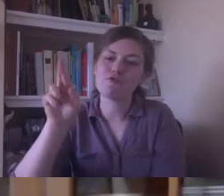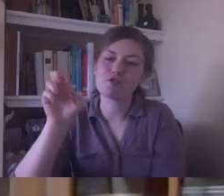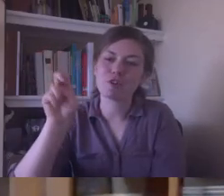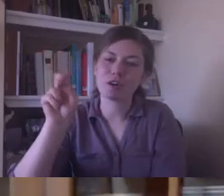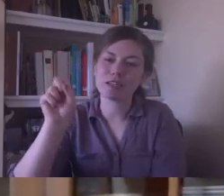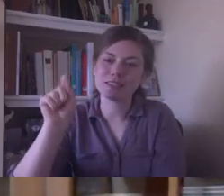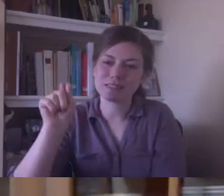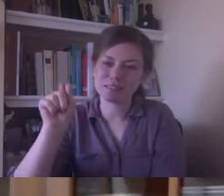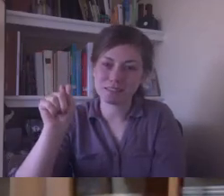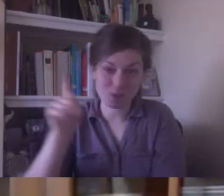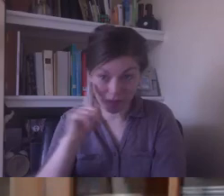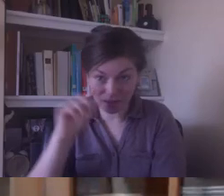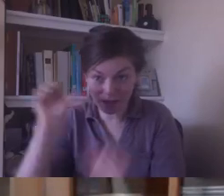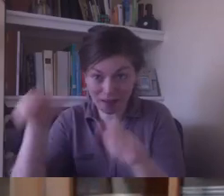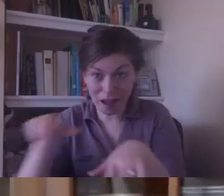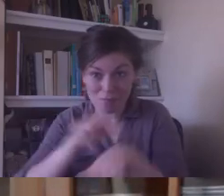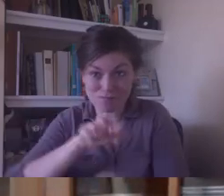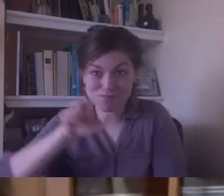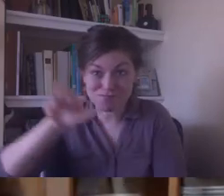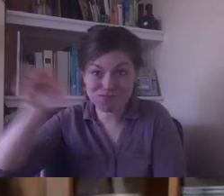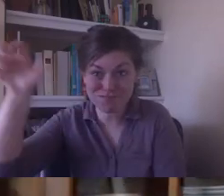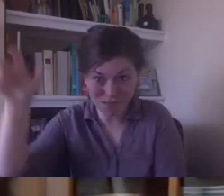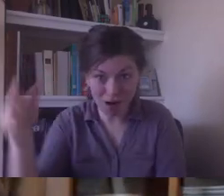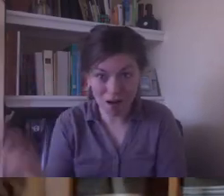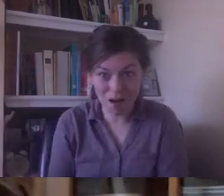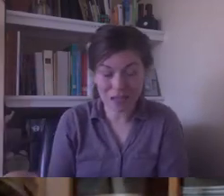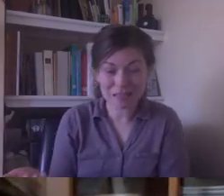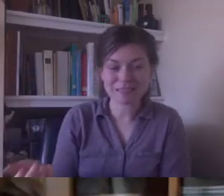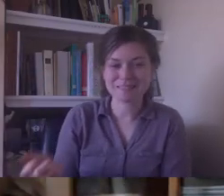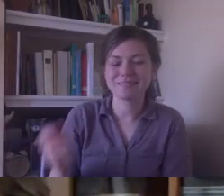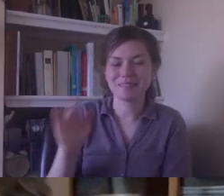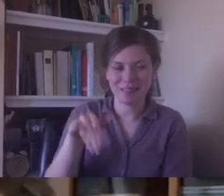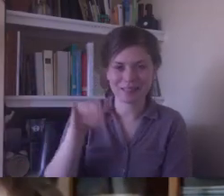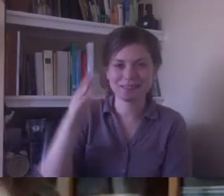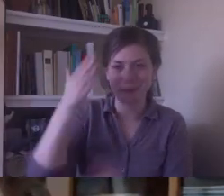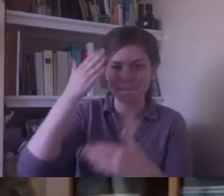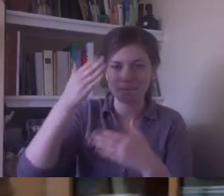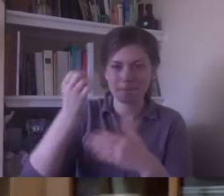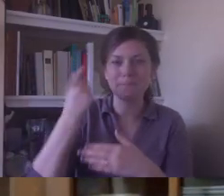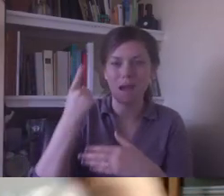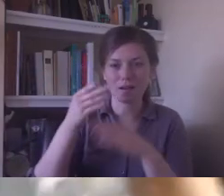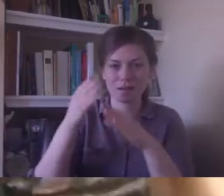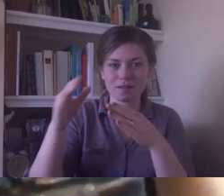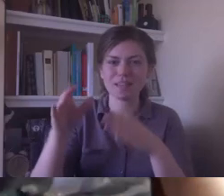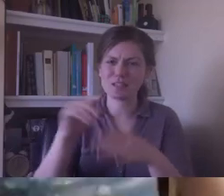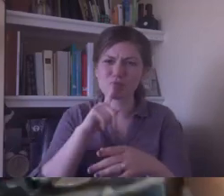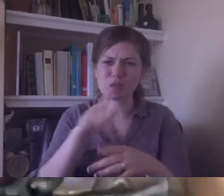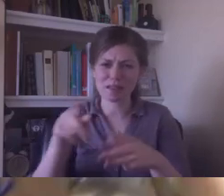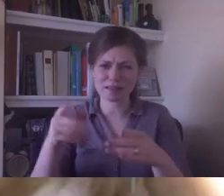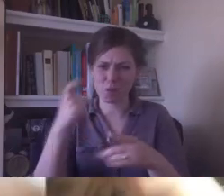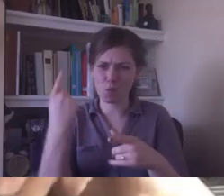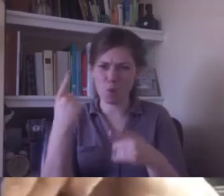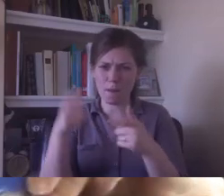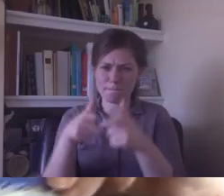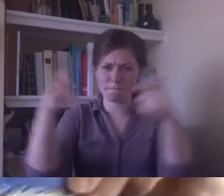Everest. You think he'll do it? I don't know. There's the back of the book. It's really a continuation of the front, which